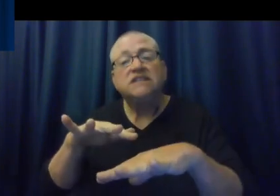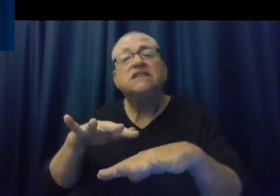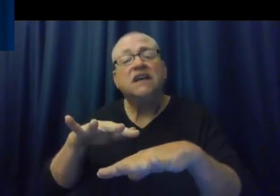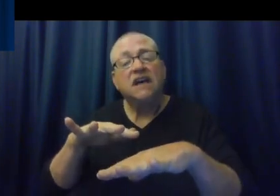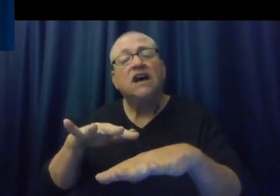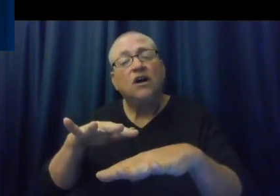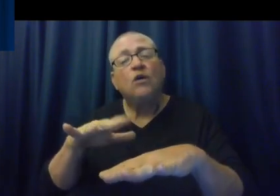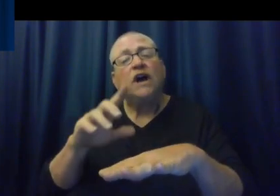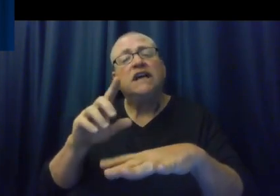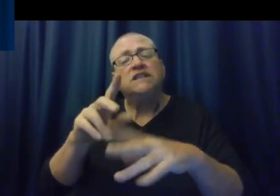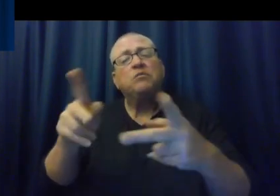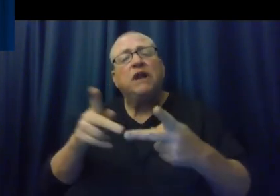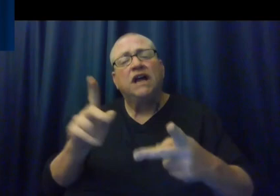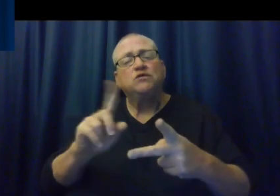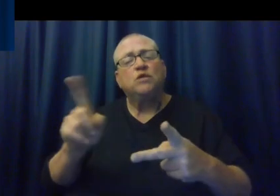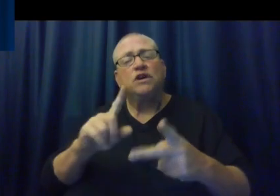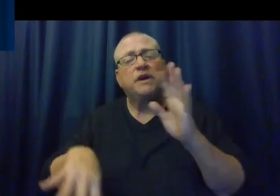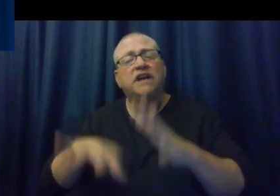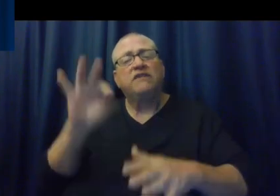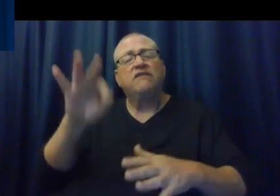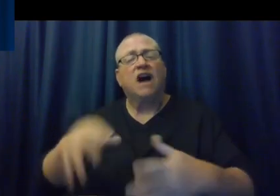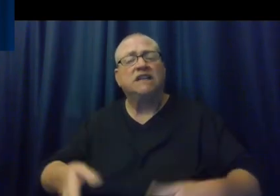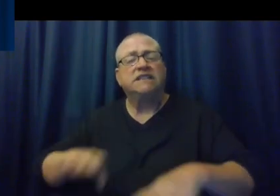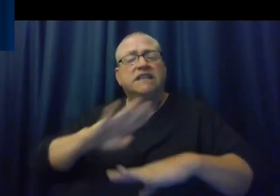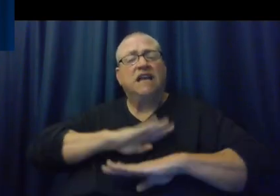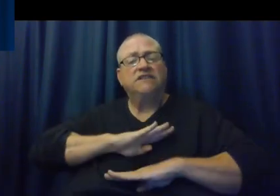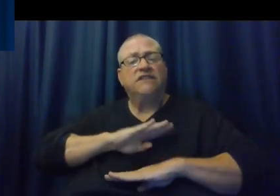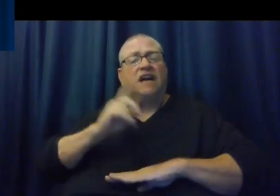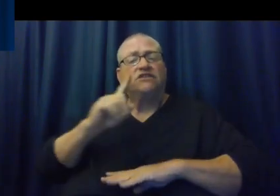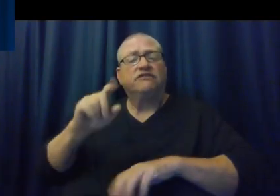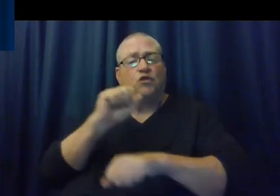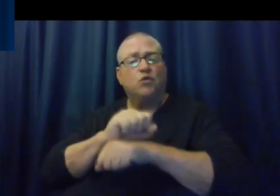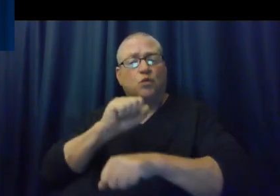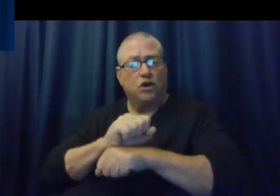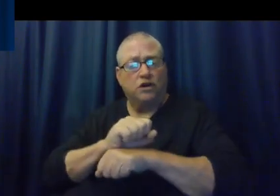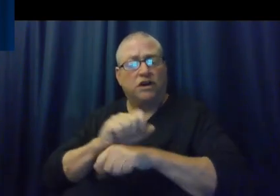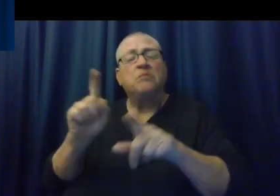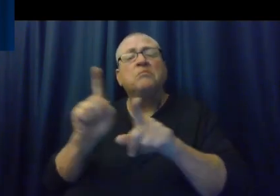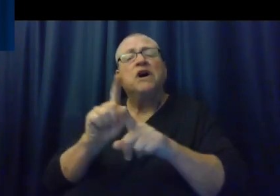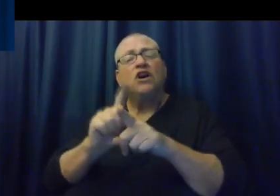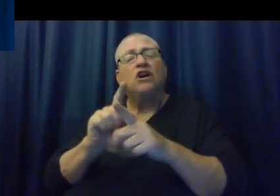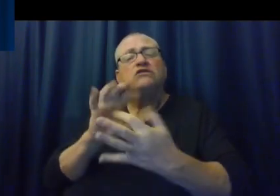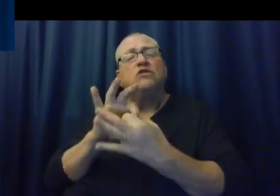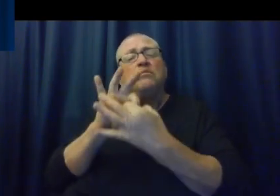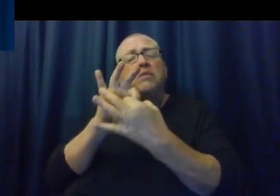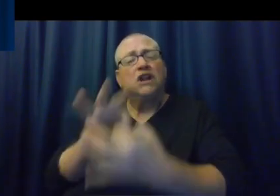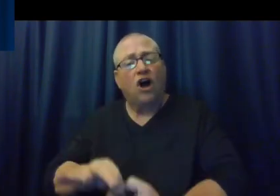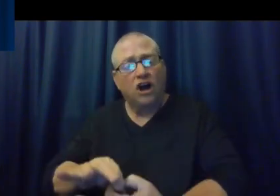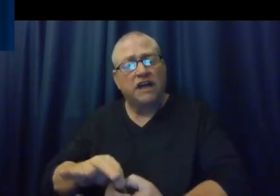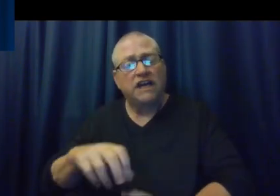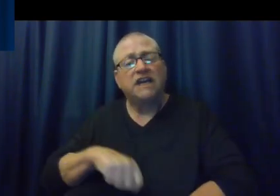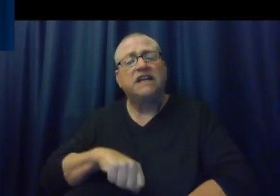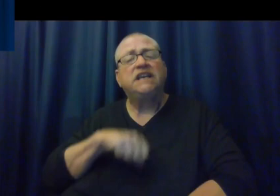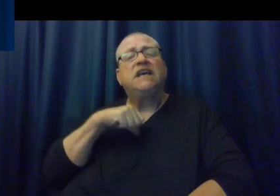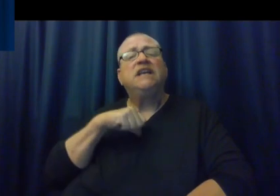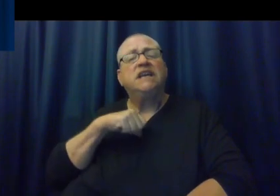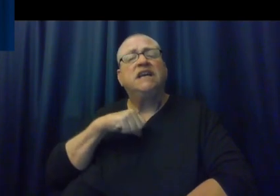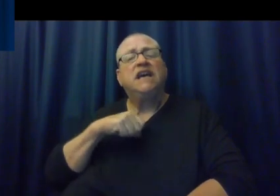our work, but a sense of belonging and dignity that embraces our full humanity.